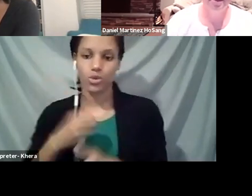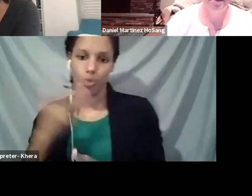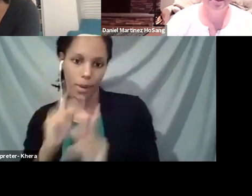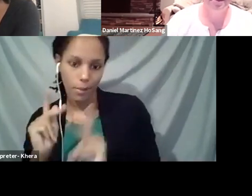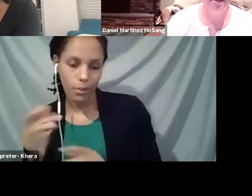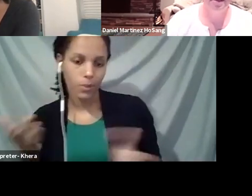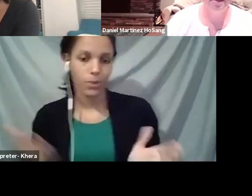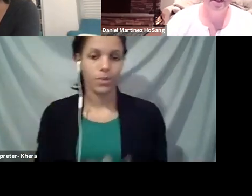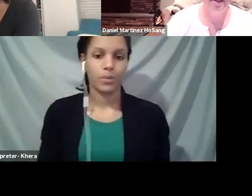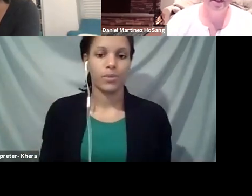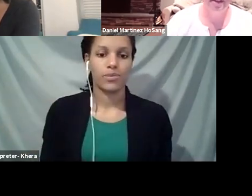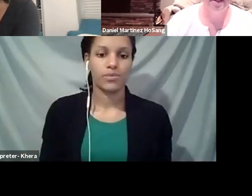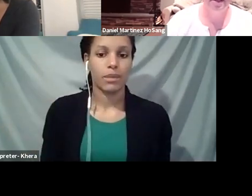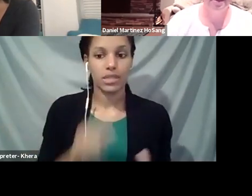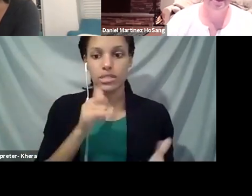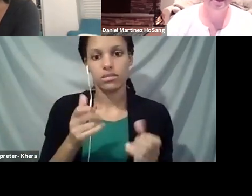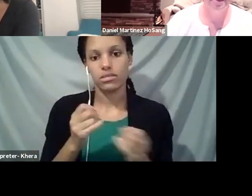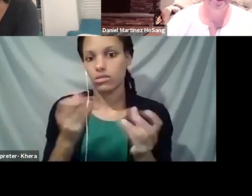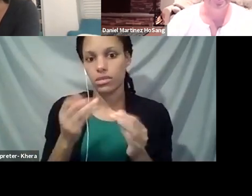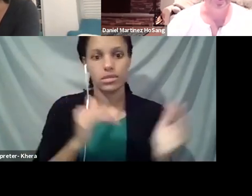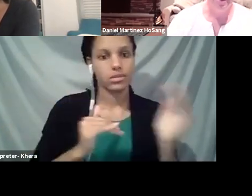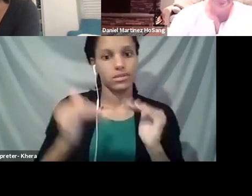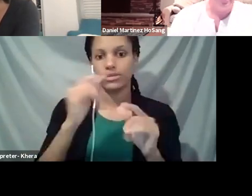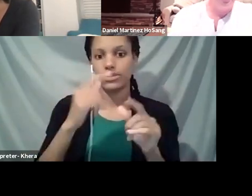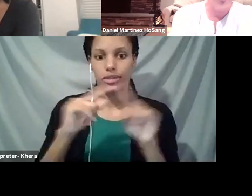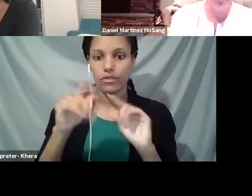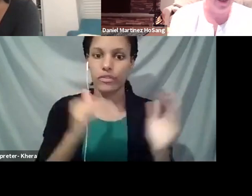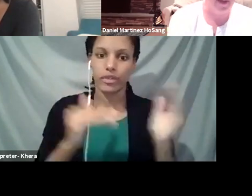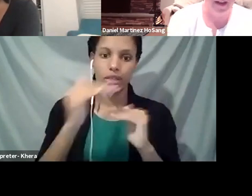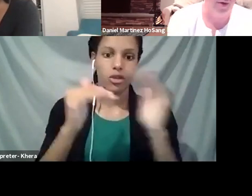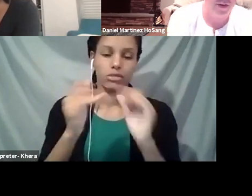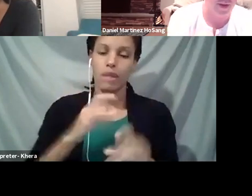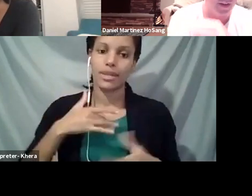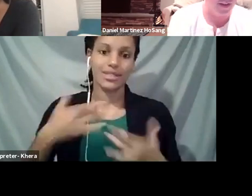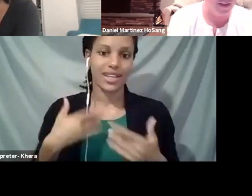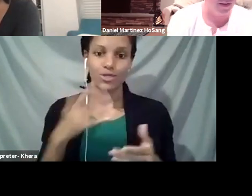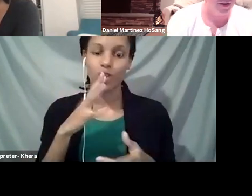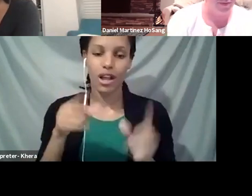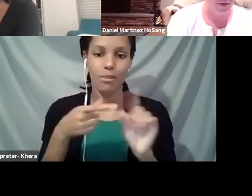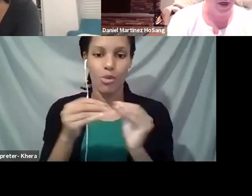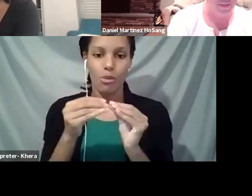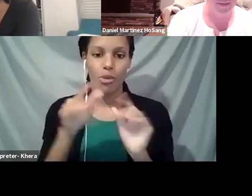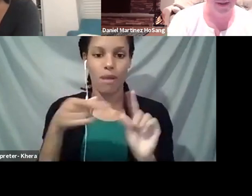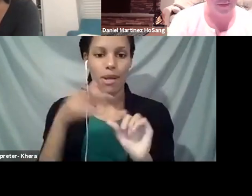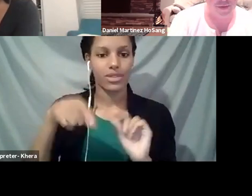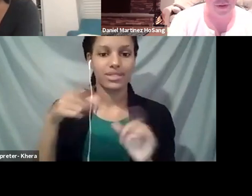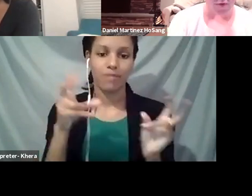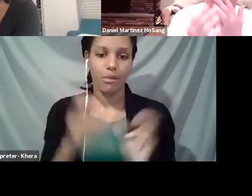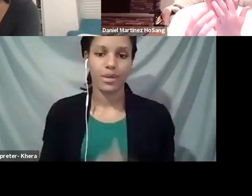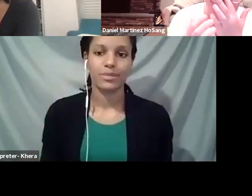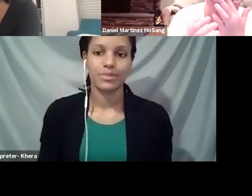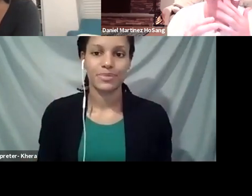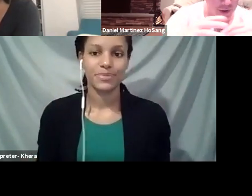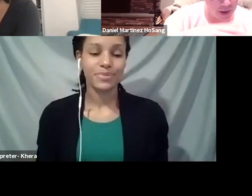yeah, I'm excited to talk about it more. Thanks so much, Odette. I mean, what I just want to say, this is such an important complement to Professor